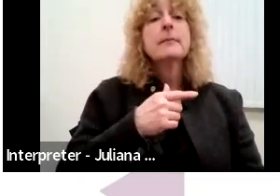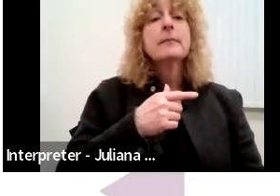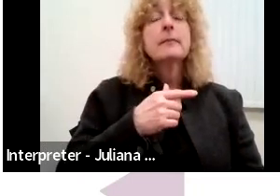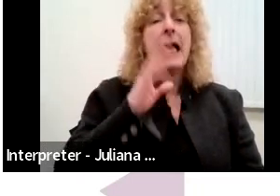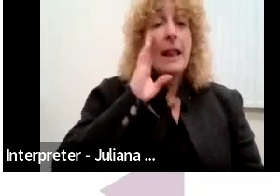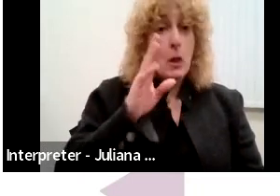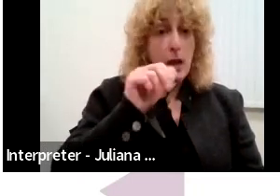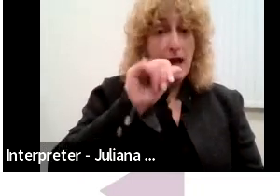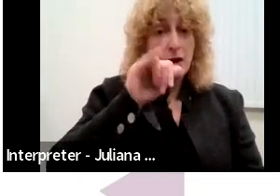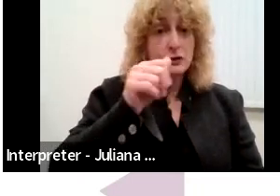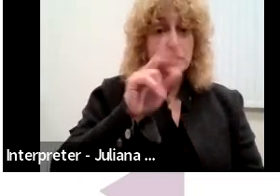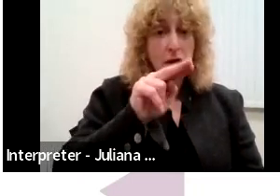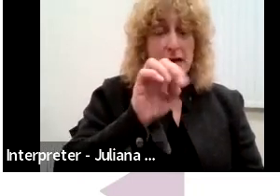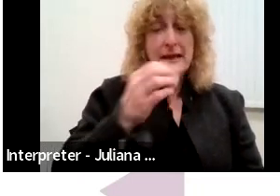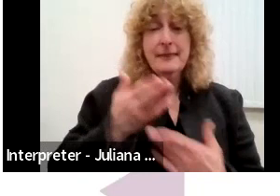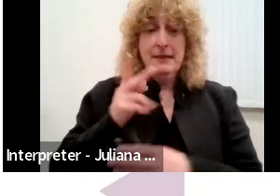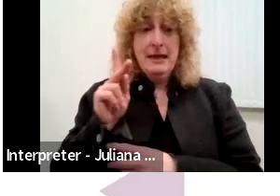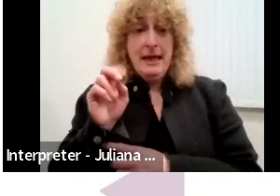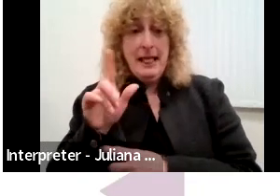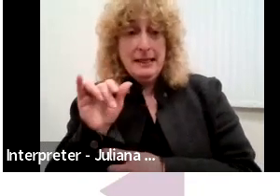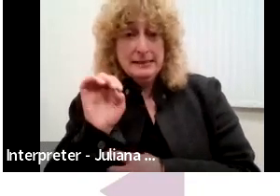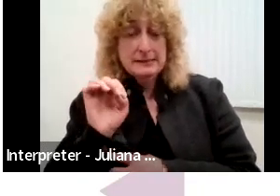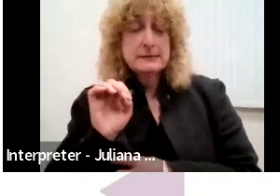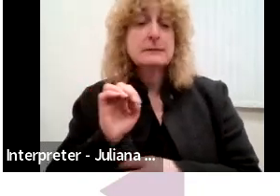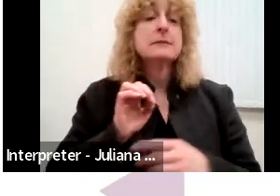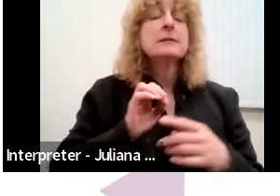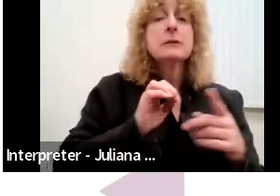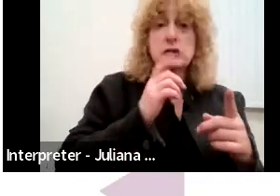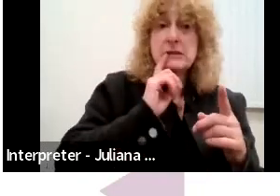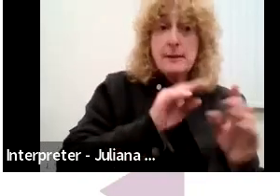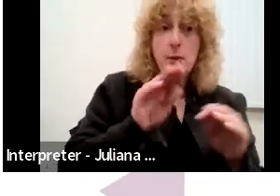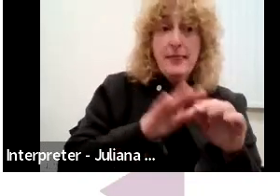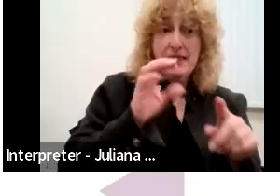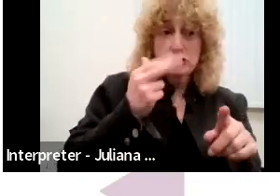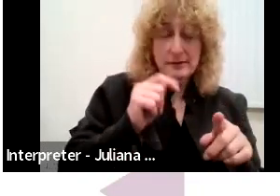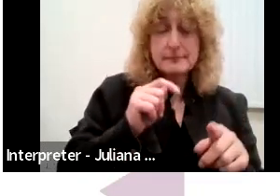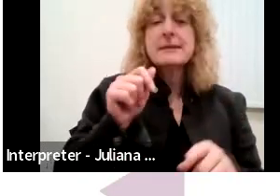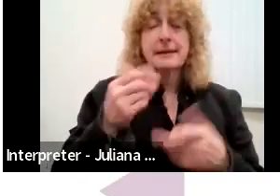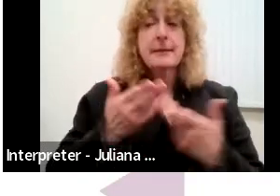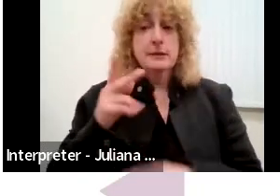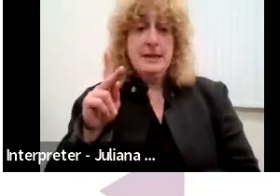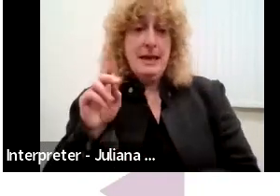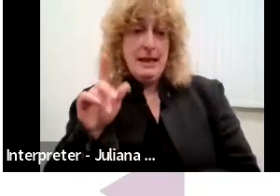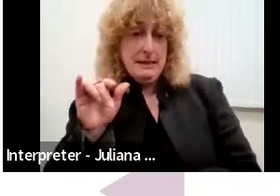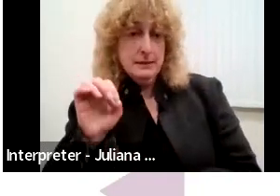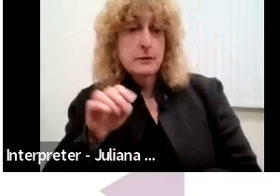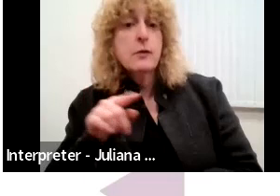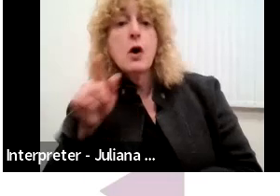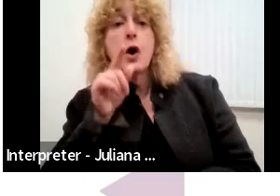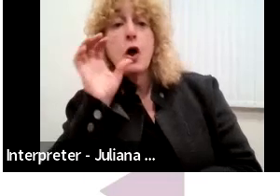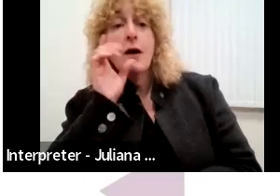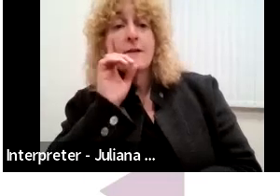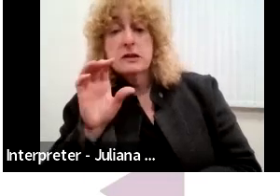survey in the chat? Yep, Amy just did. Oh, okay, thanks. This is Kelly, and for those that are looking for